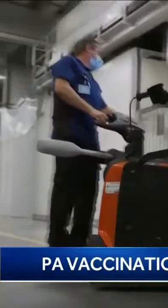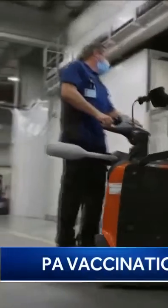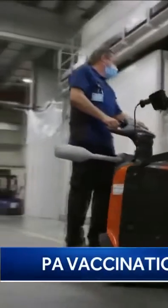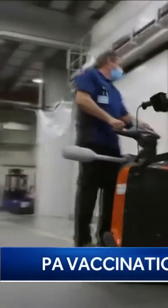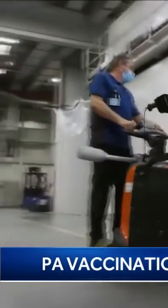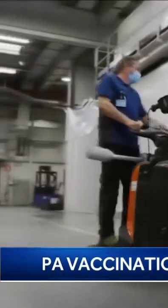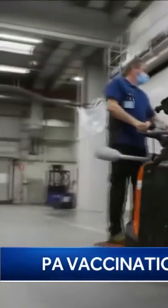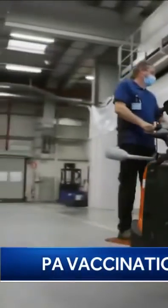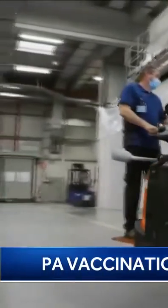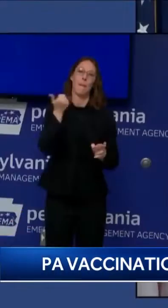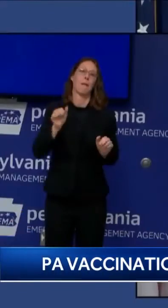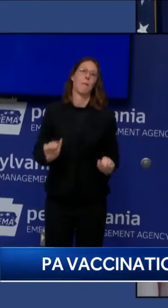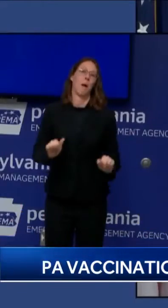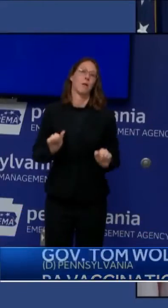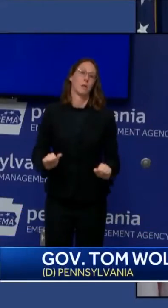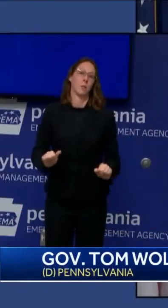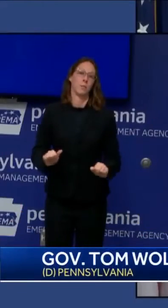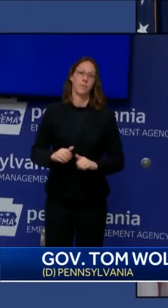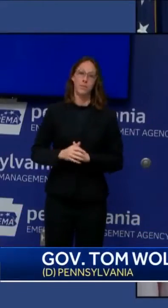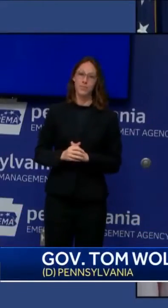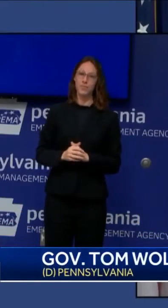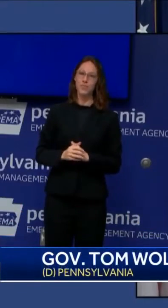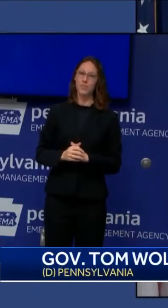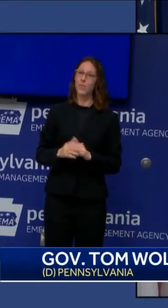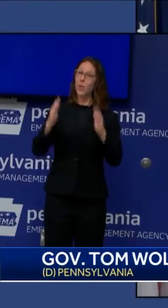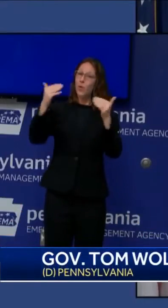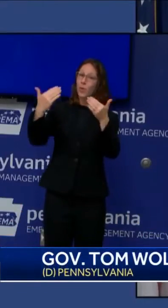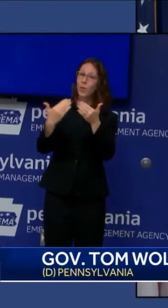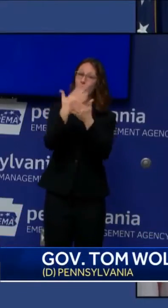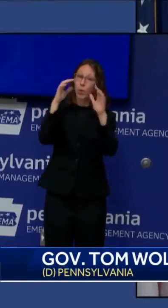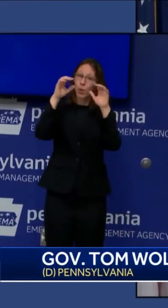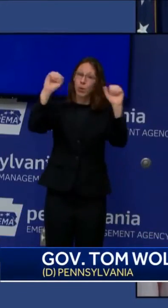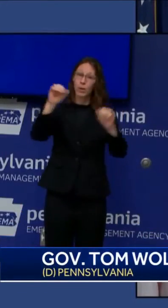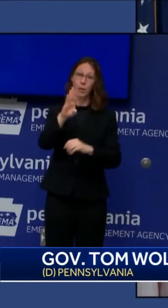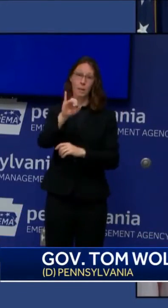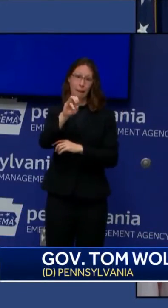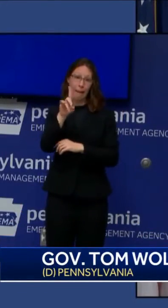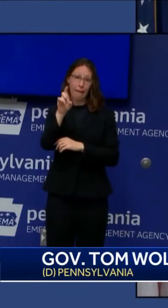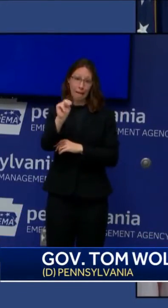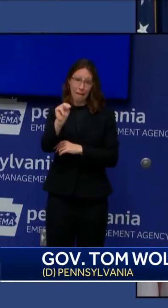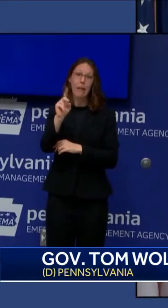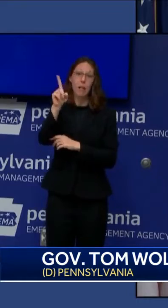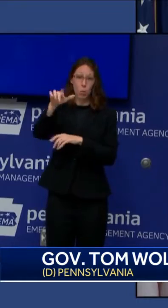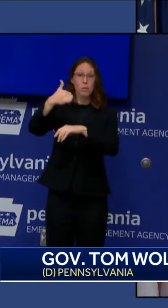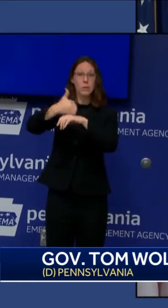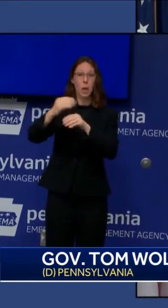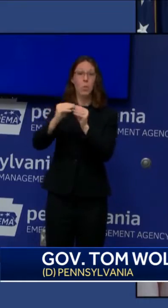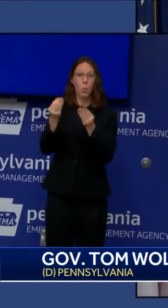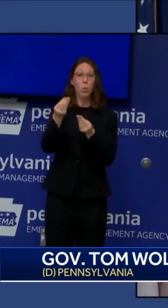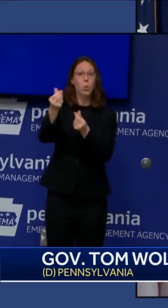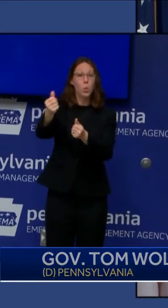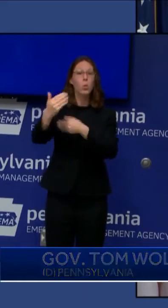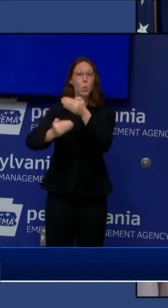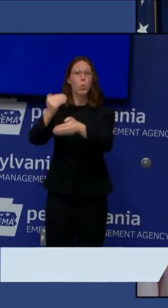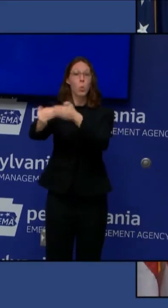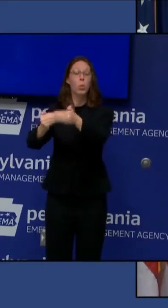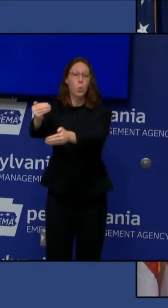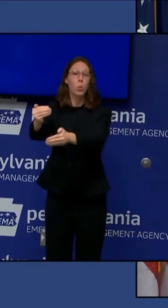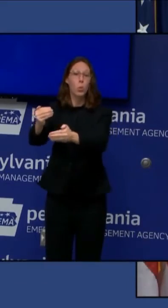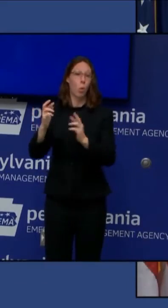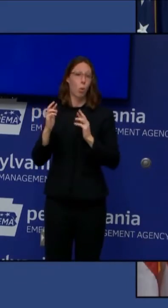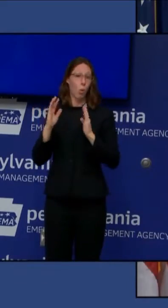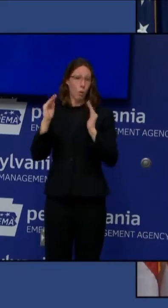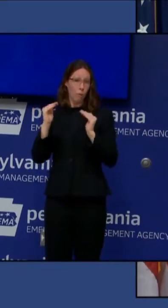deliver more vaccine to states. I'm hopeful that the Biden administration is going to be able to put more efficient processes in place. They've already talked about